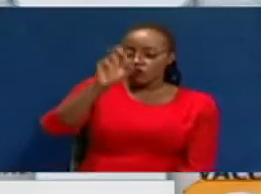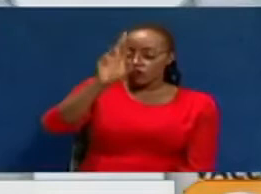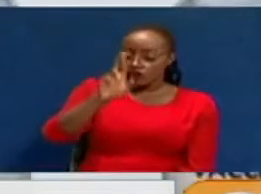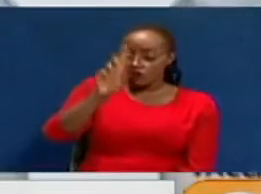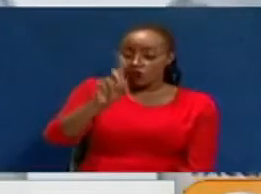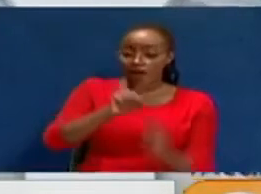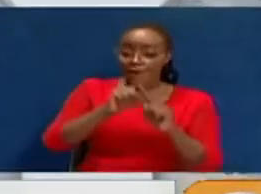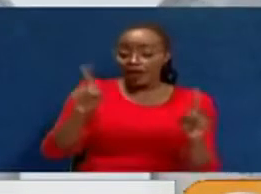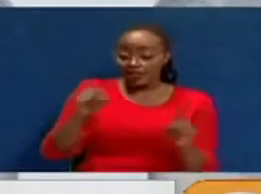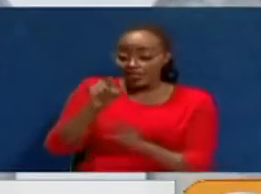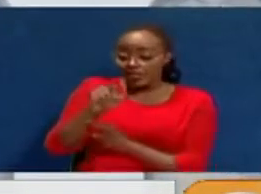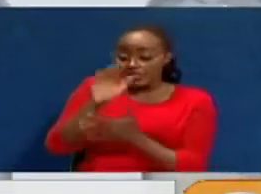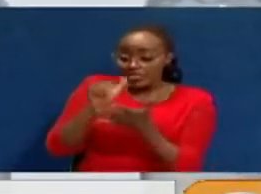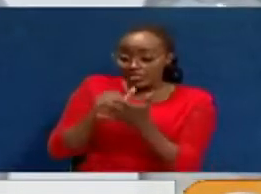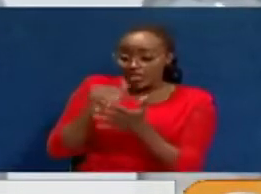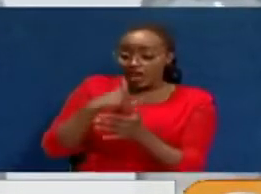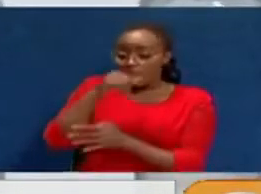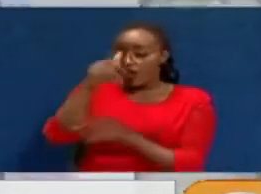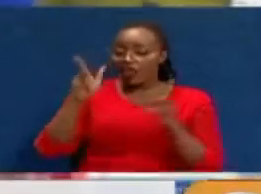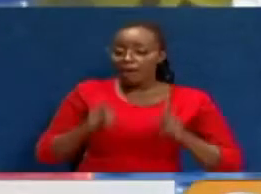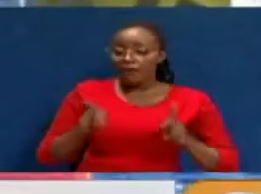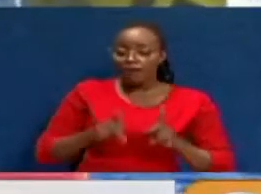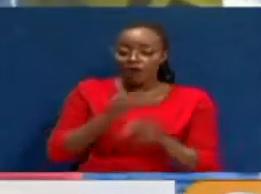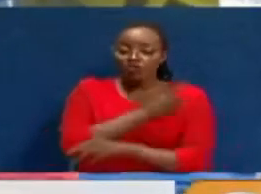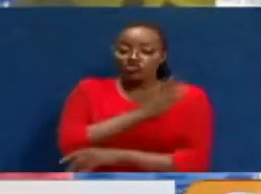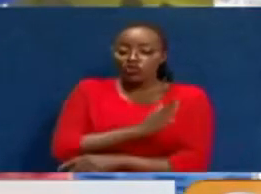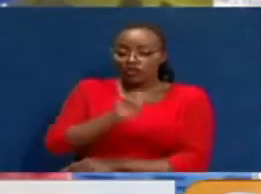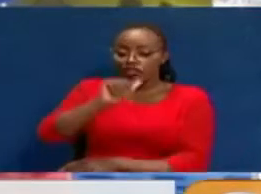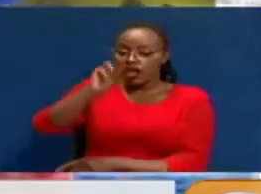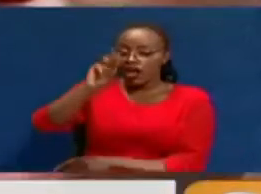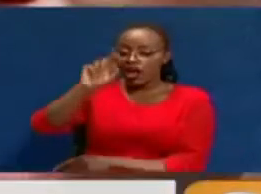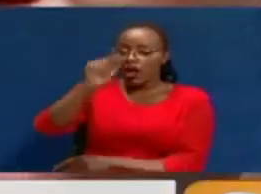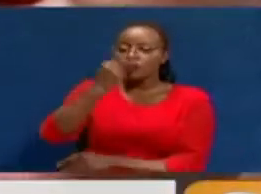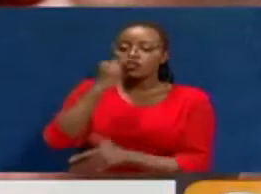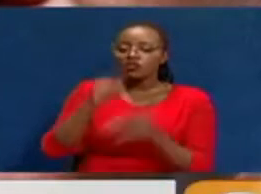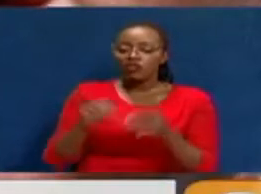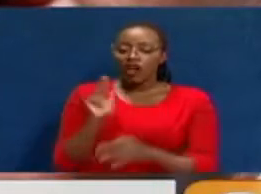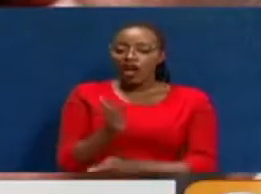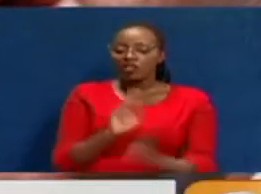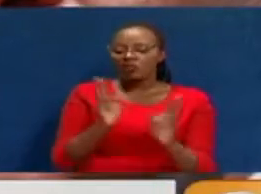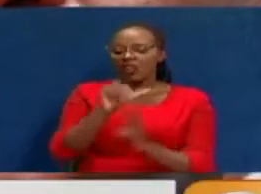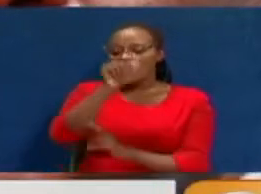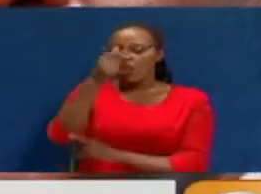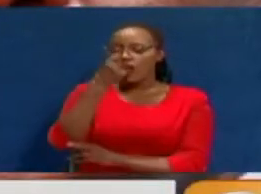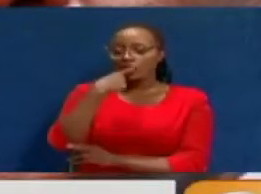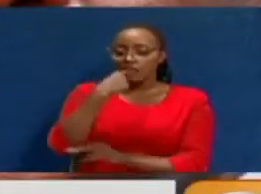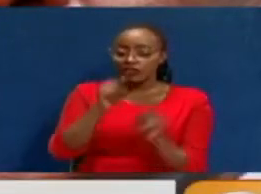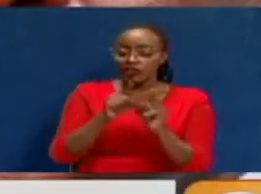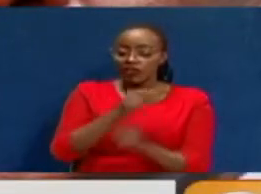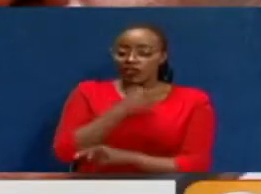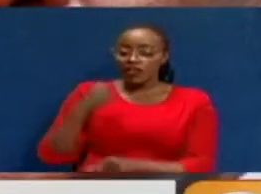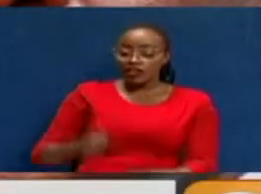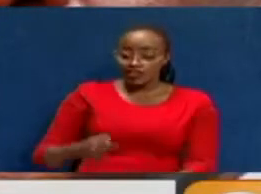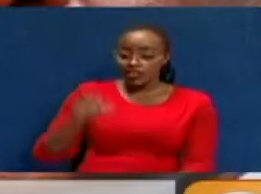candidate, although COVAX has a number of other candidates. Dr. Amoth further says, and I quote, "We are open to other vaccines such as the